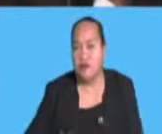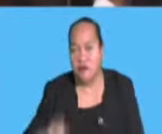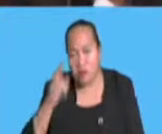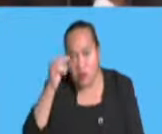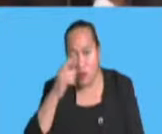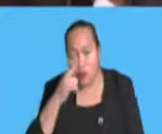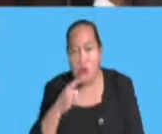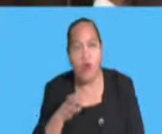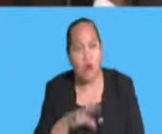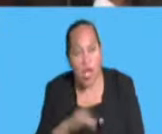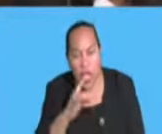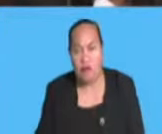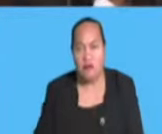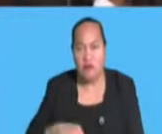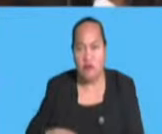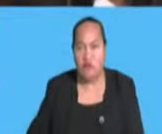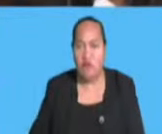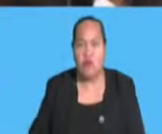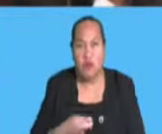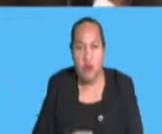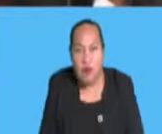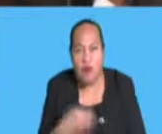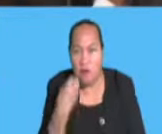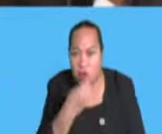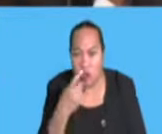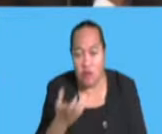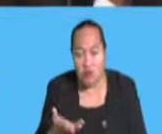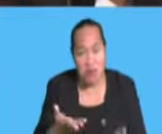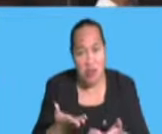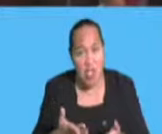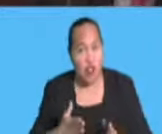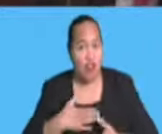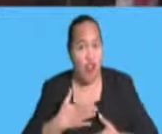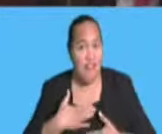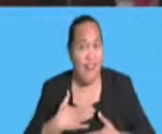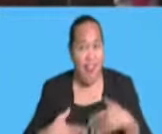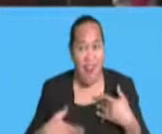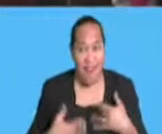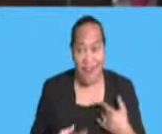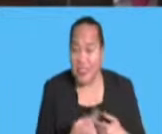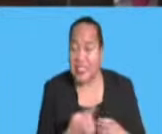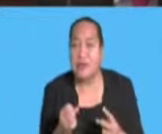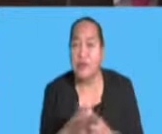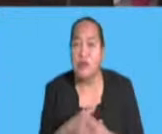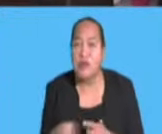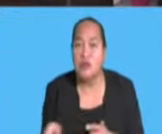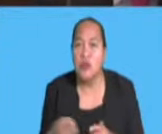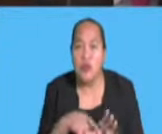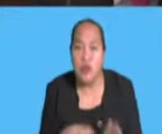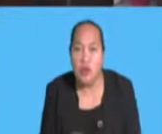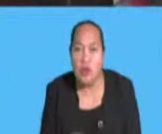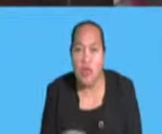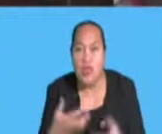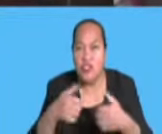table to bringing joy in our lives through the achievements of our sports champions and youth. As outlined in the